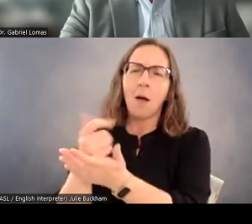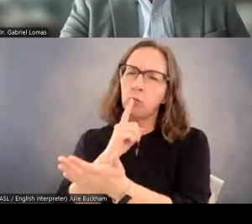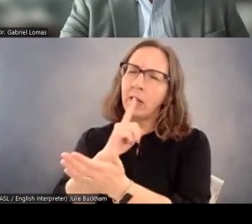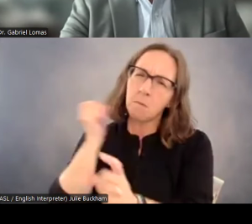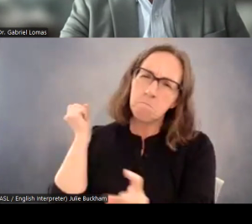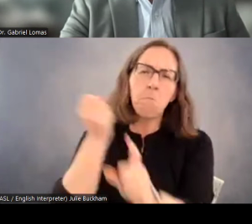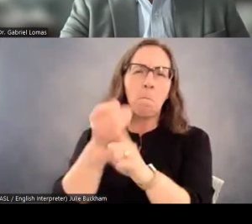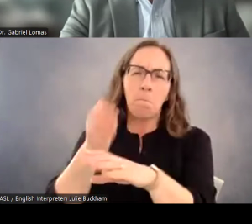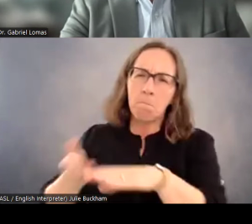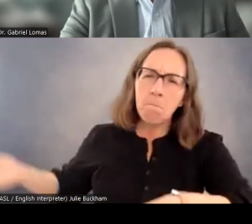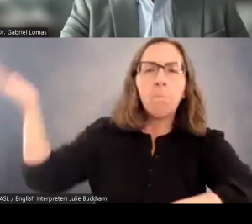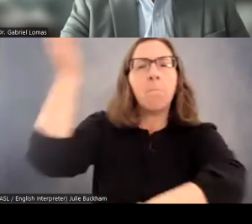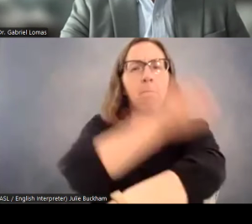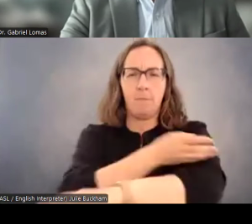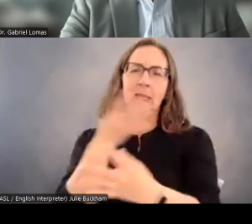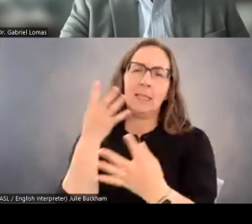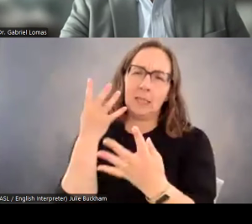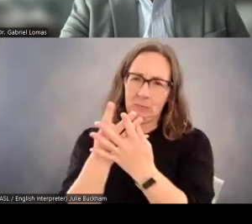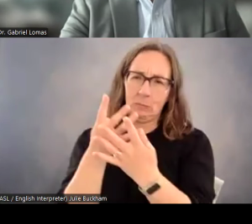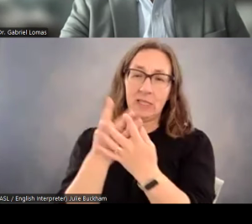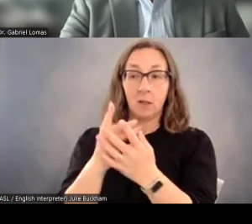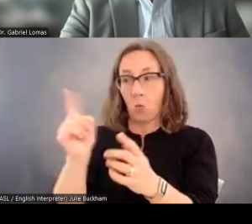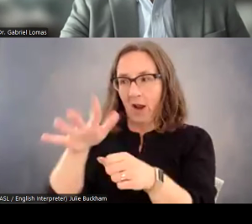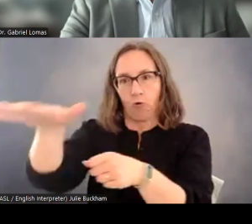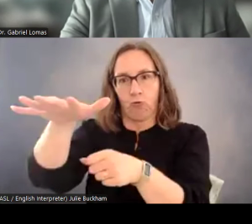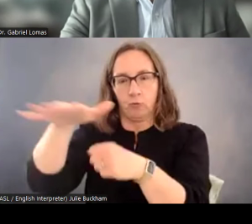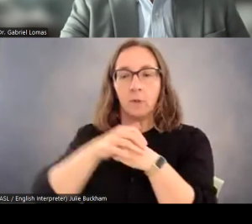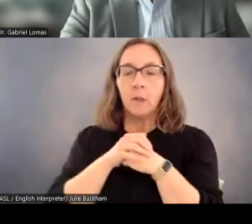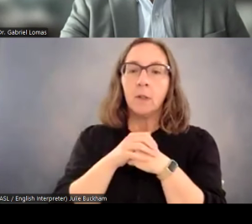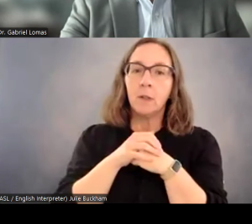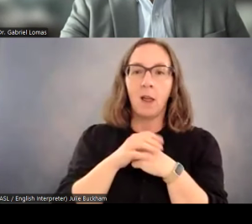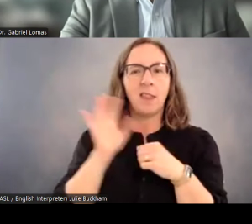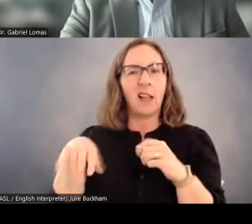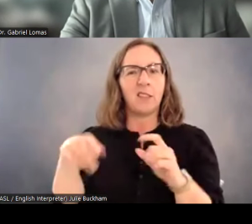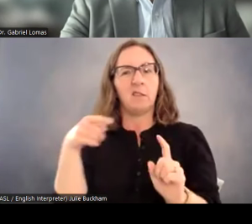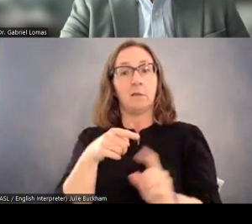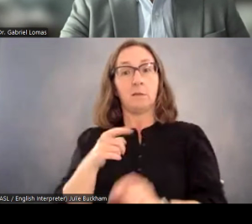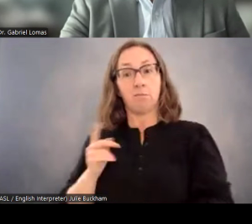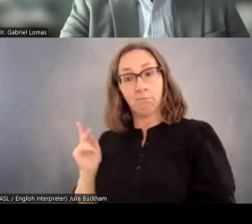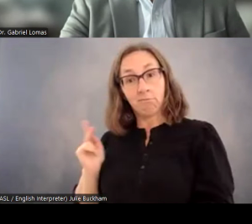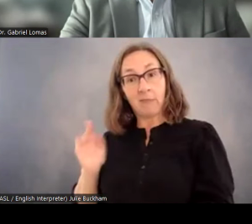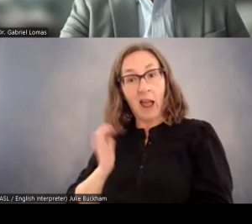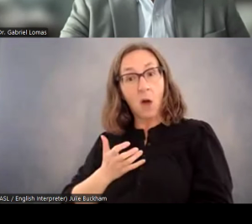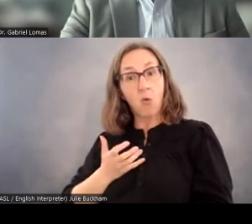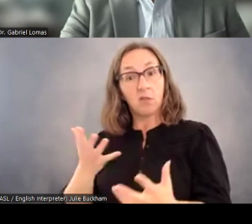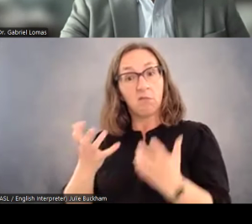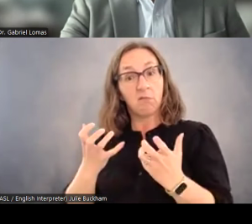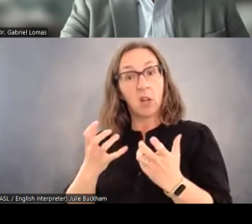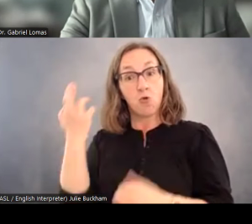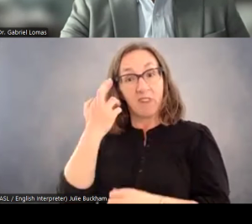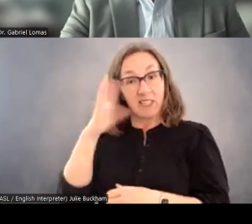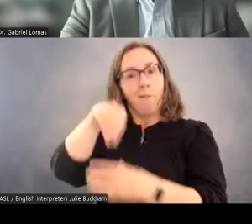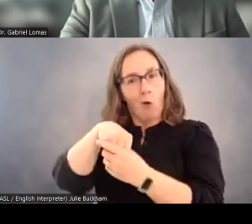in prisons in your communities. And that's really what Gabe's and my desire is in the involvement with this